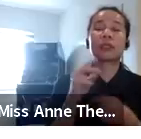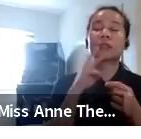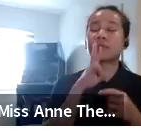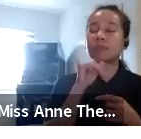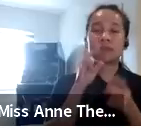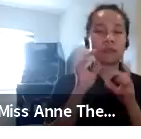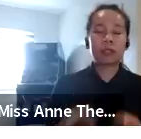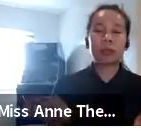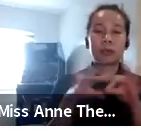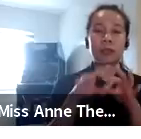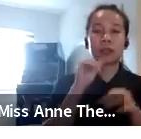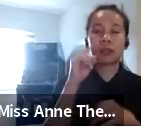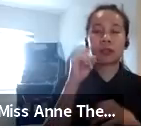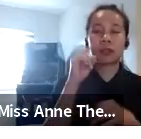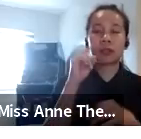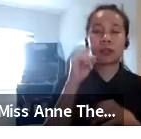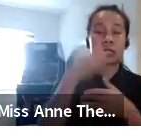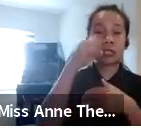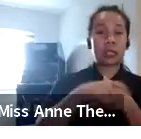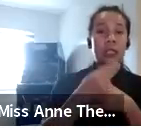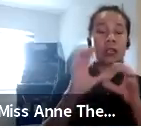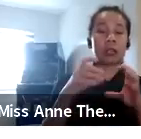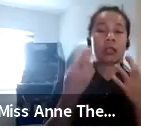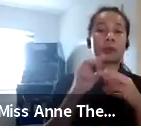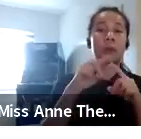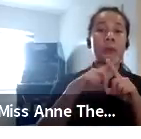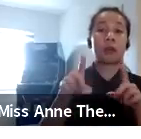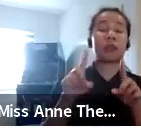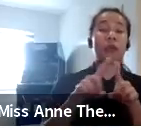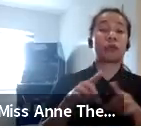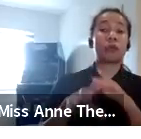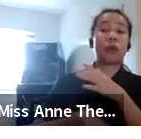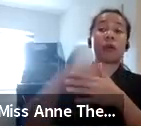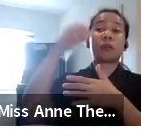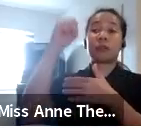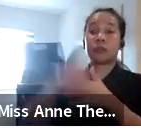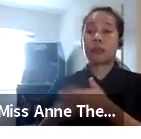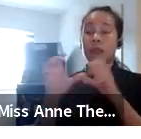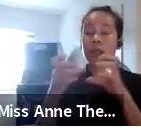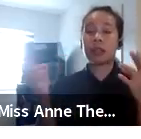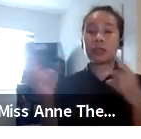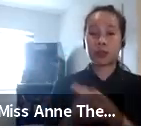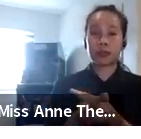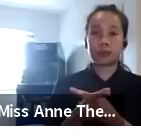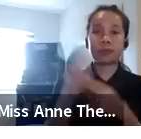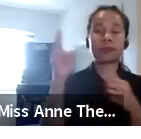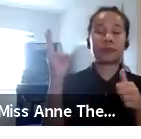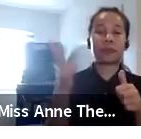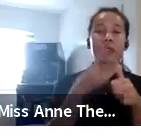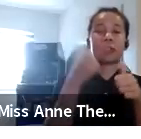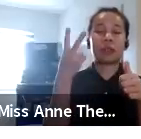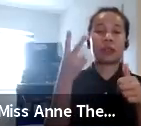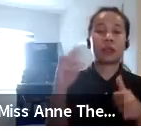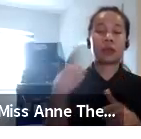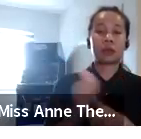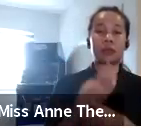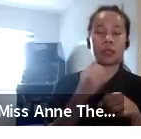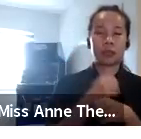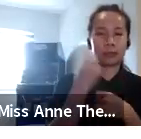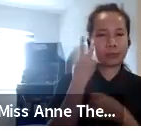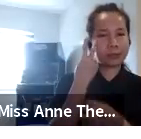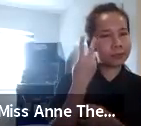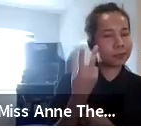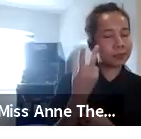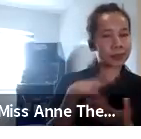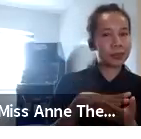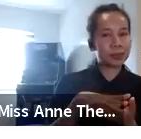not only inside the classroom, but also outside the classroom. Number two would be, we get to witness learning light